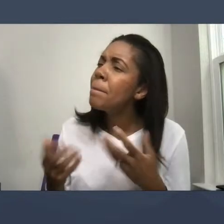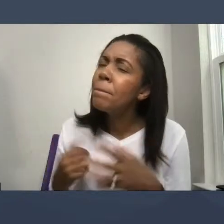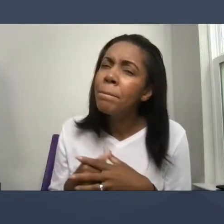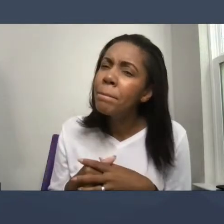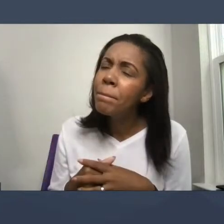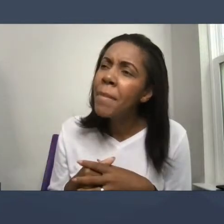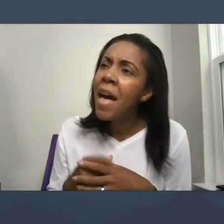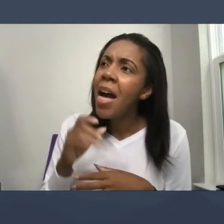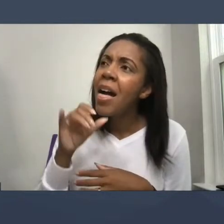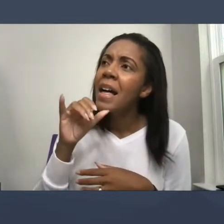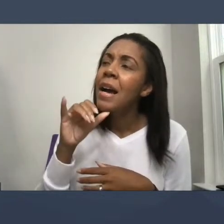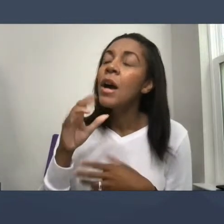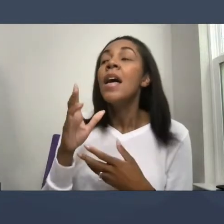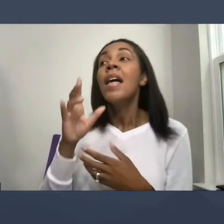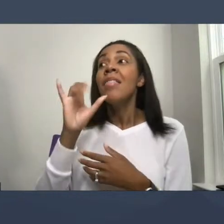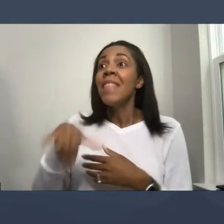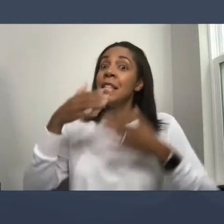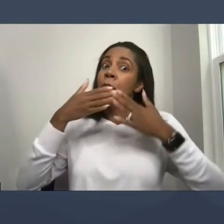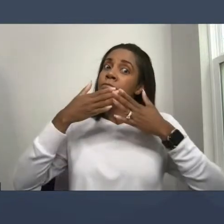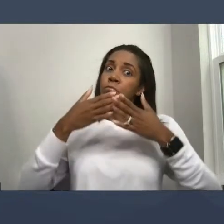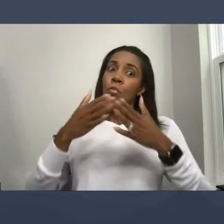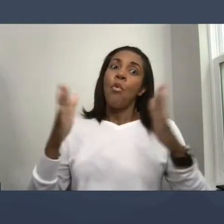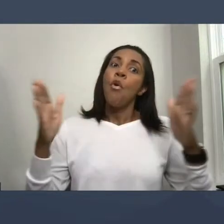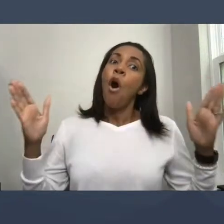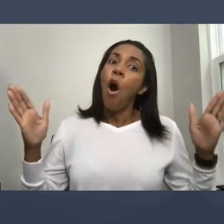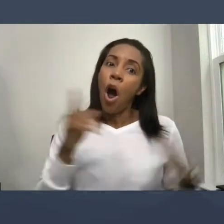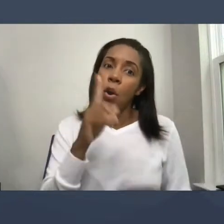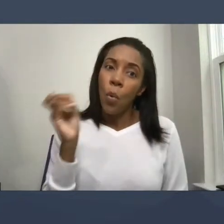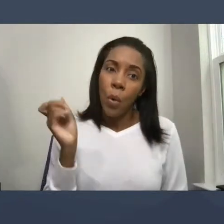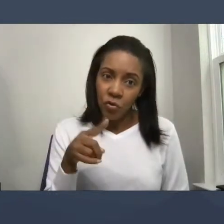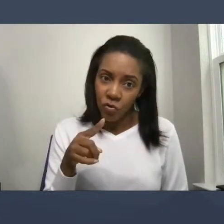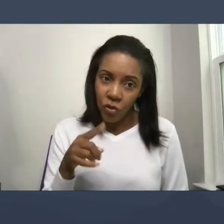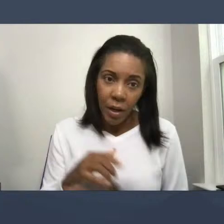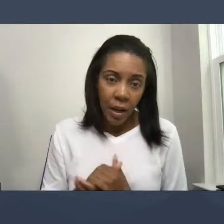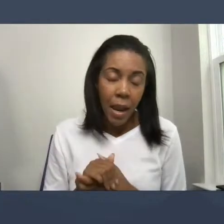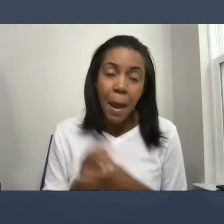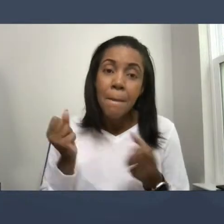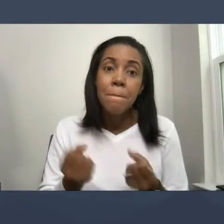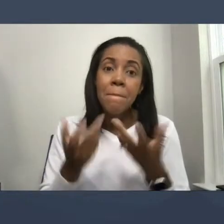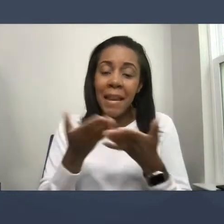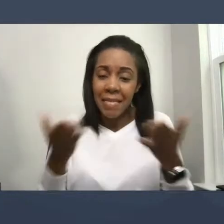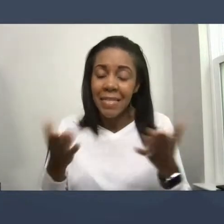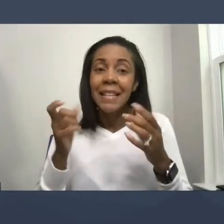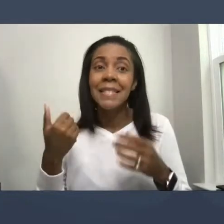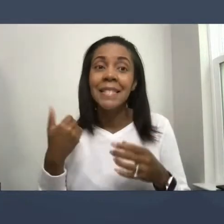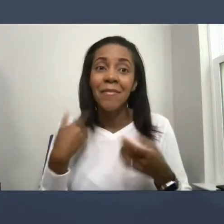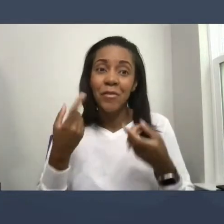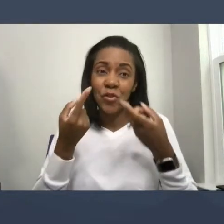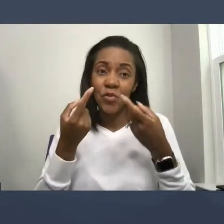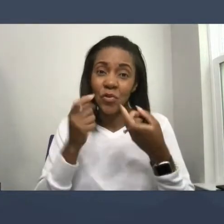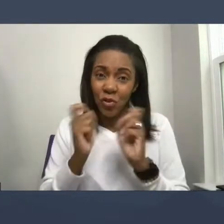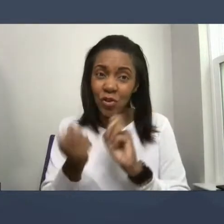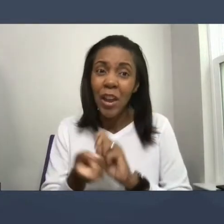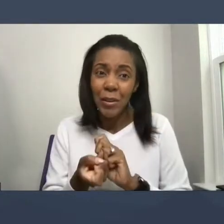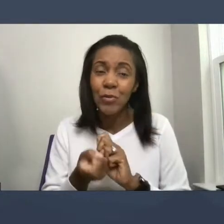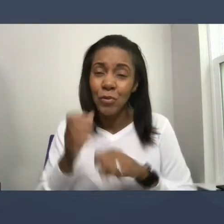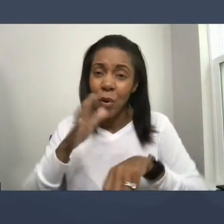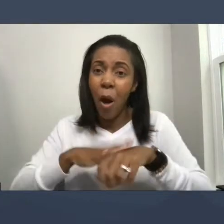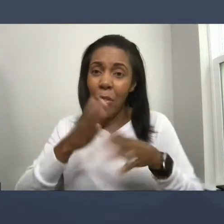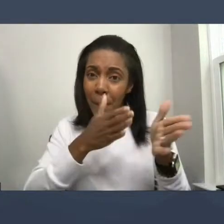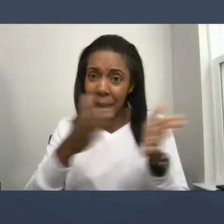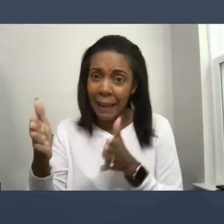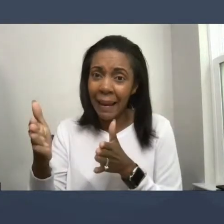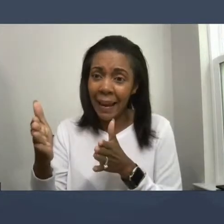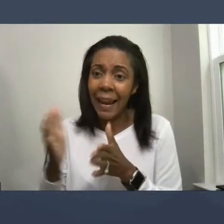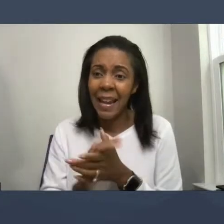That's a very, well, let me say that's a broad question. Because many things have changed on the plan, just as